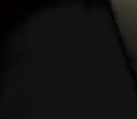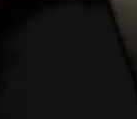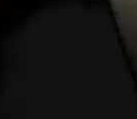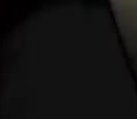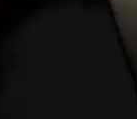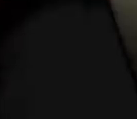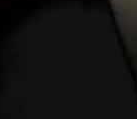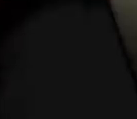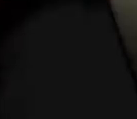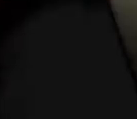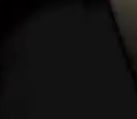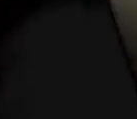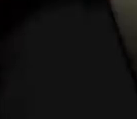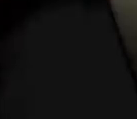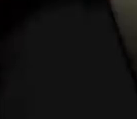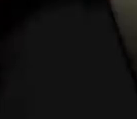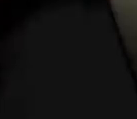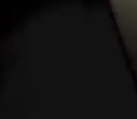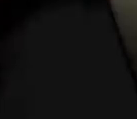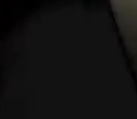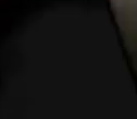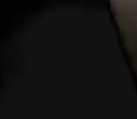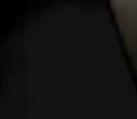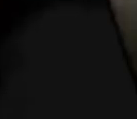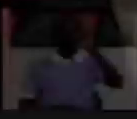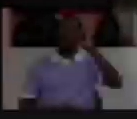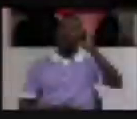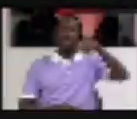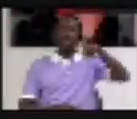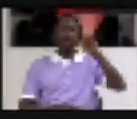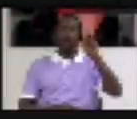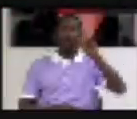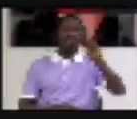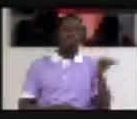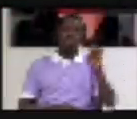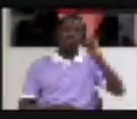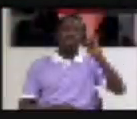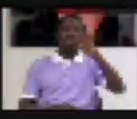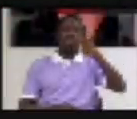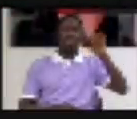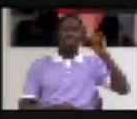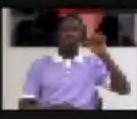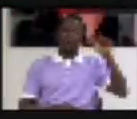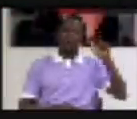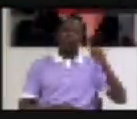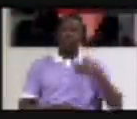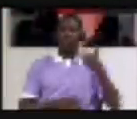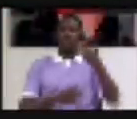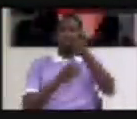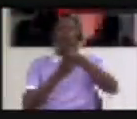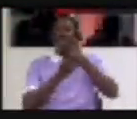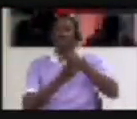I attended Dingirai Primary School from 1981 to 1986.